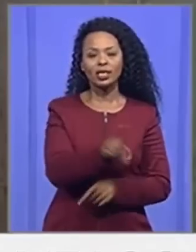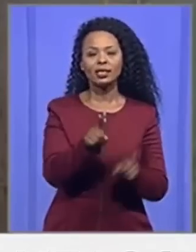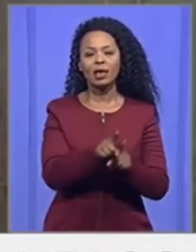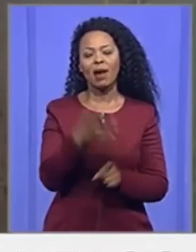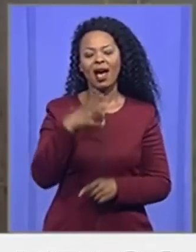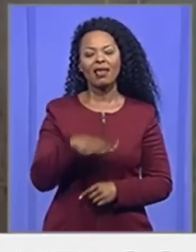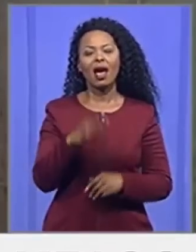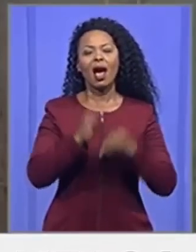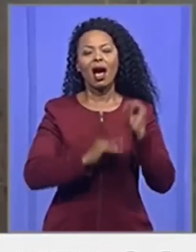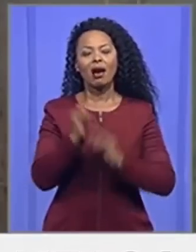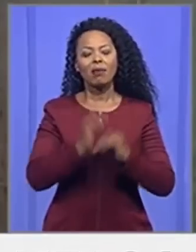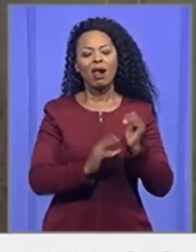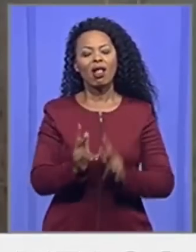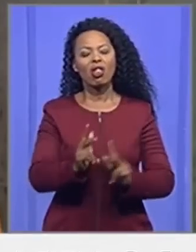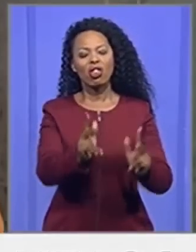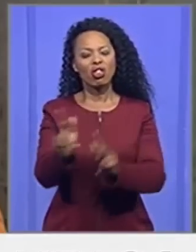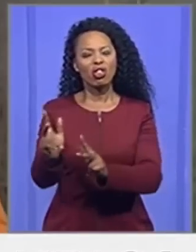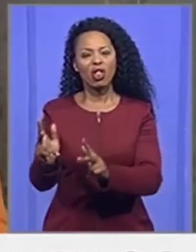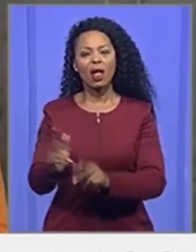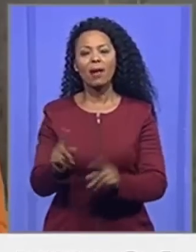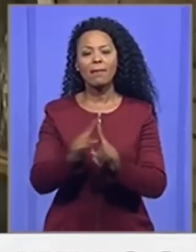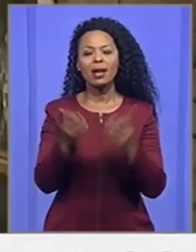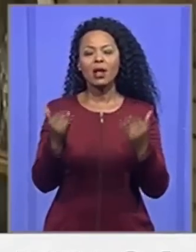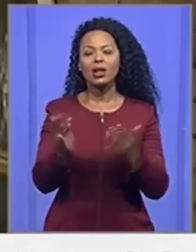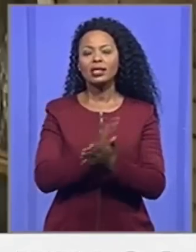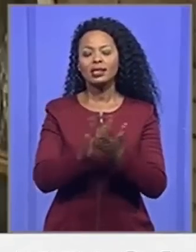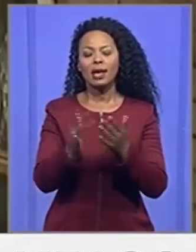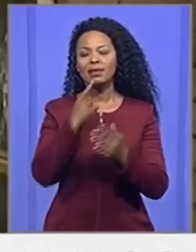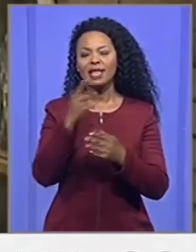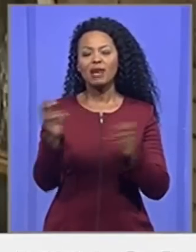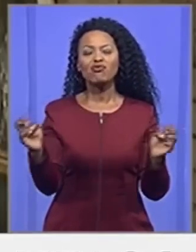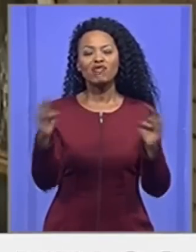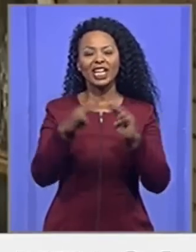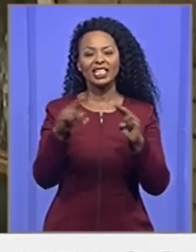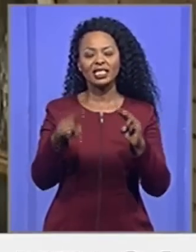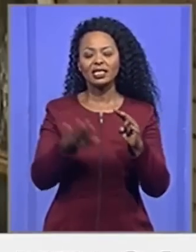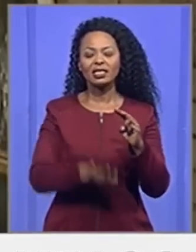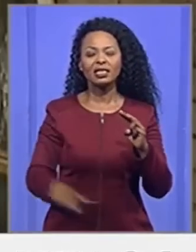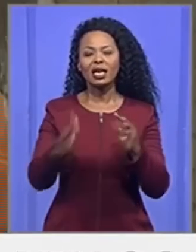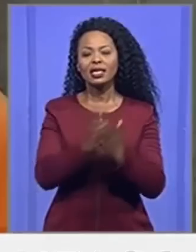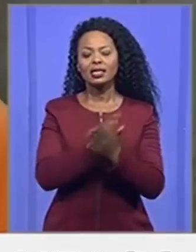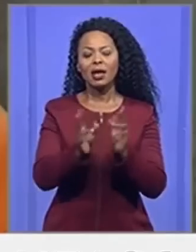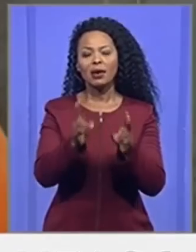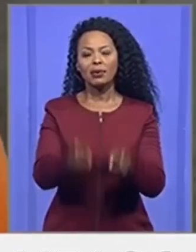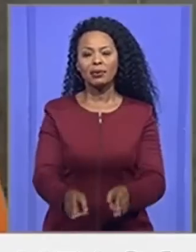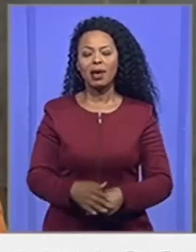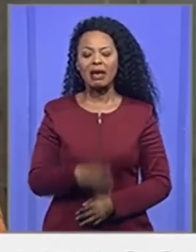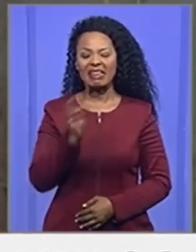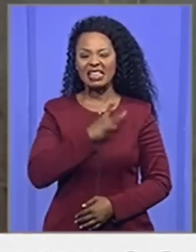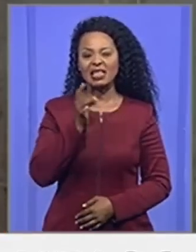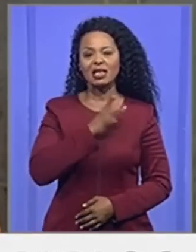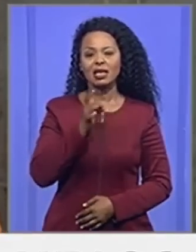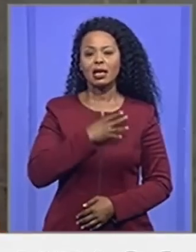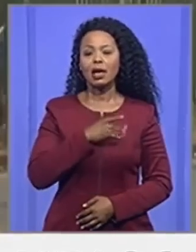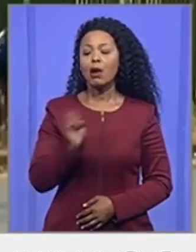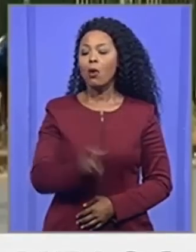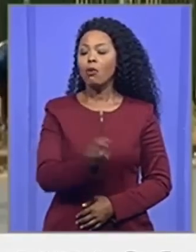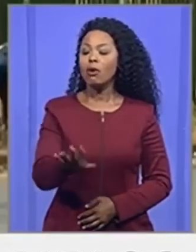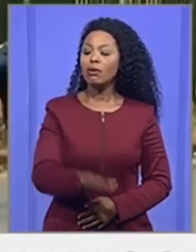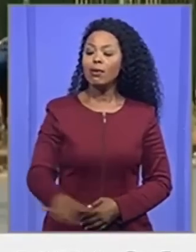Sometimes ra ba re batho ba tlhokofetse mo preaching kae yo le rena ra tswa e bile le boshwa re pala lo go